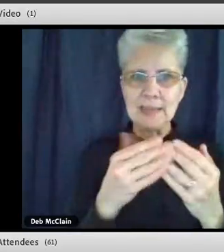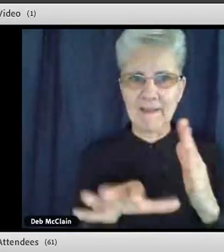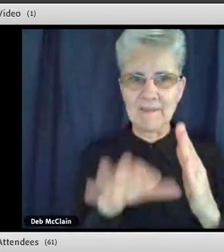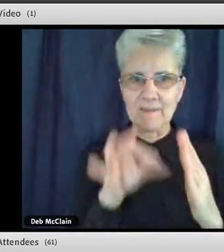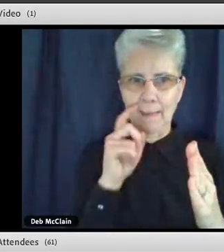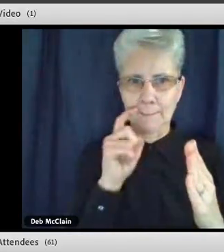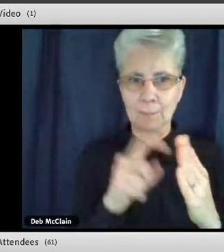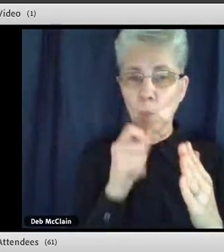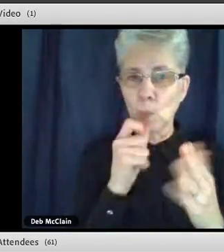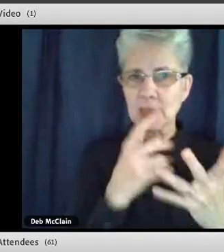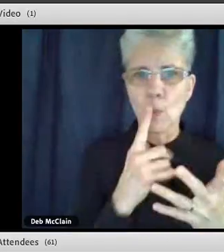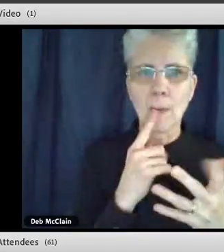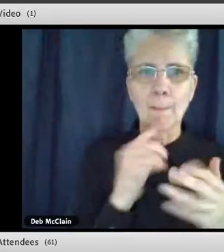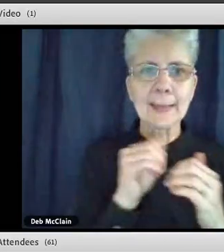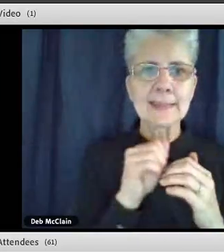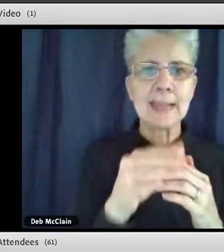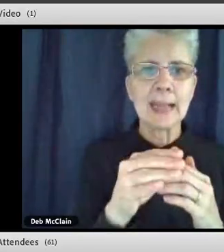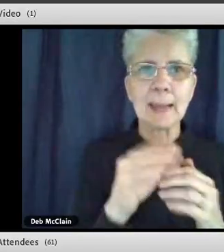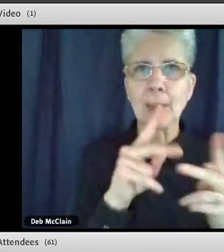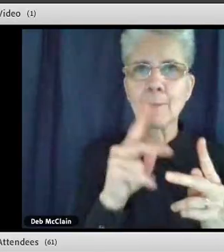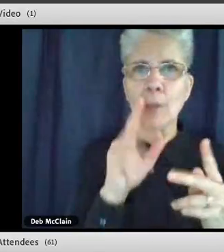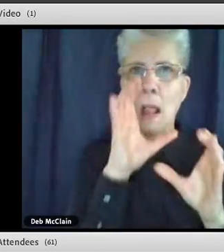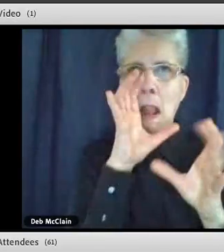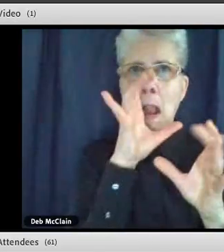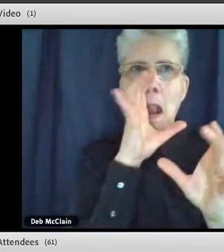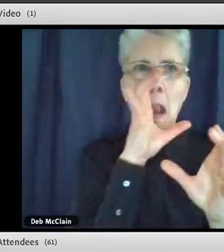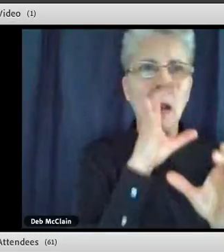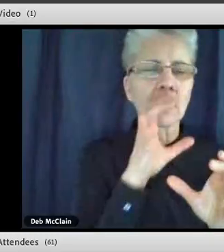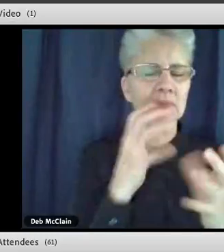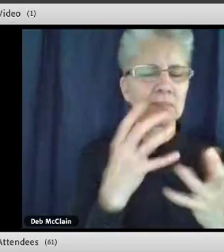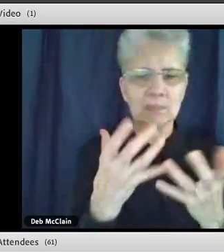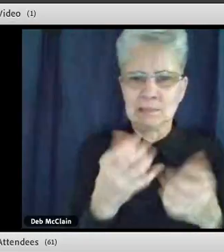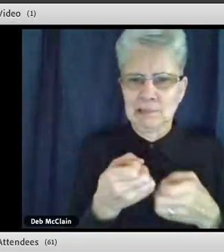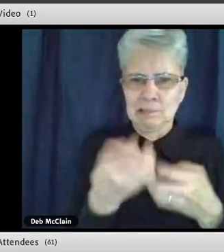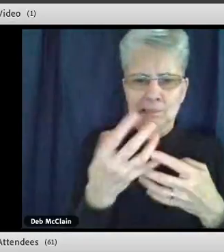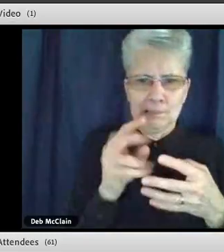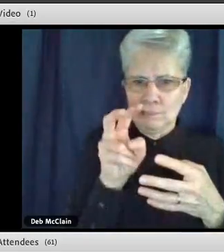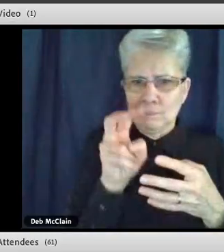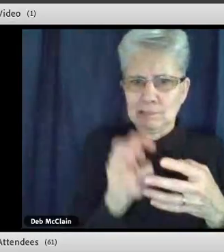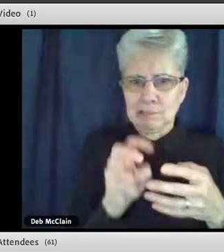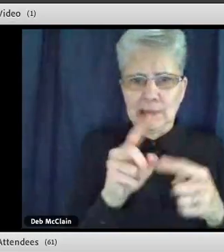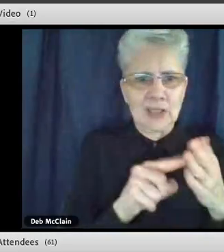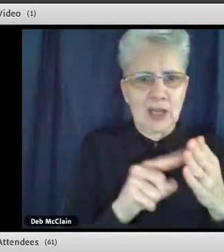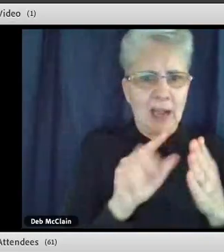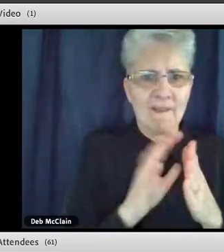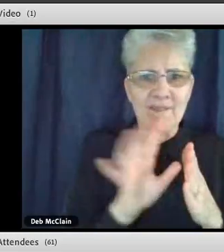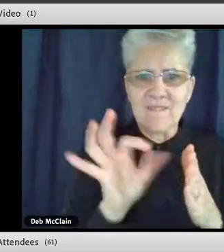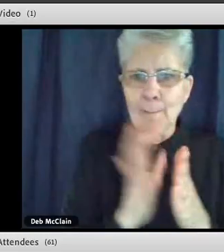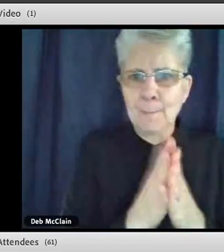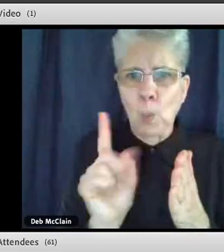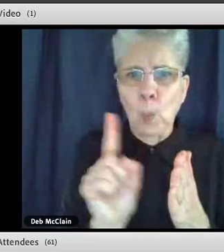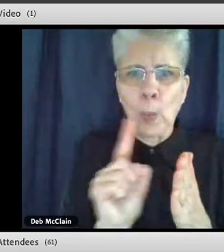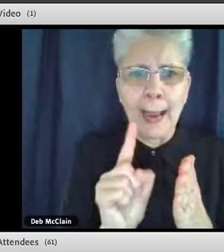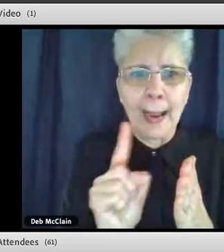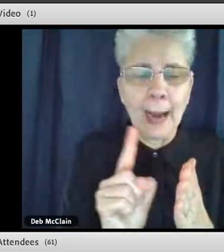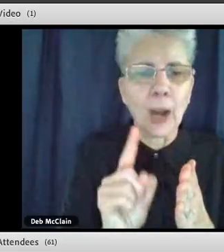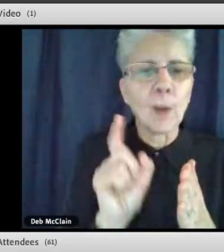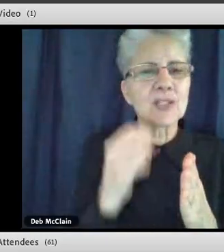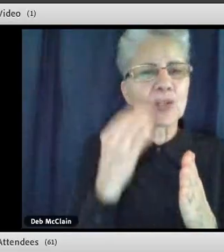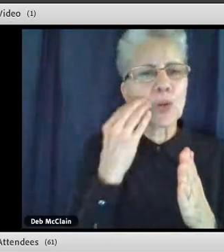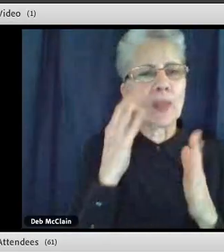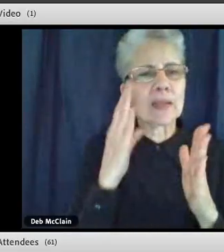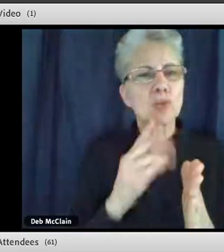want to be sending our patrons on a wild goose chase saying, like, well, you can't check out this book or find this book in the catalog unless you know this person's real name,